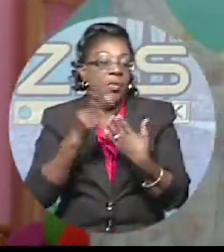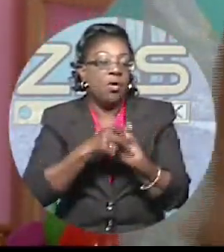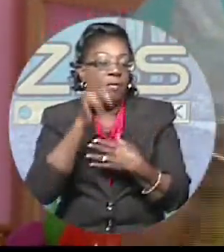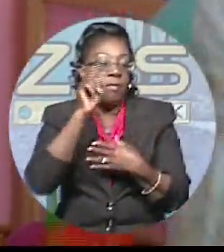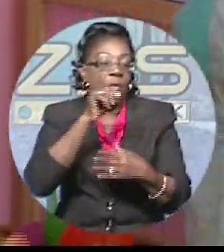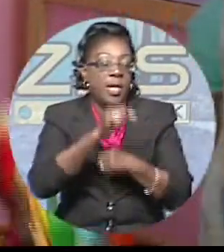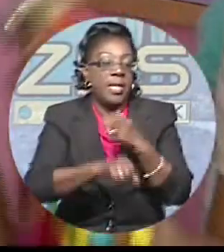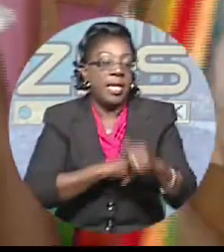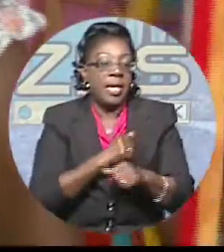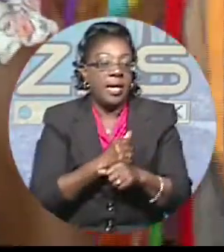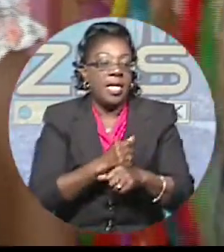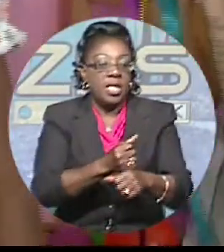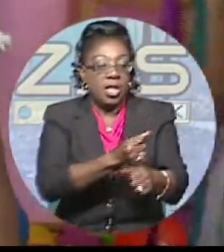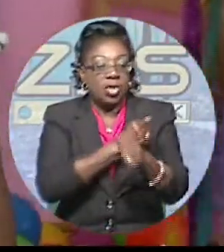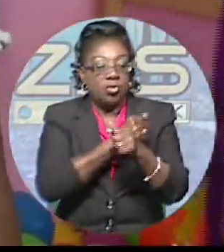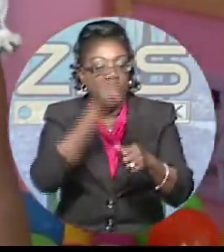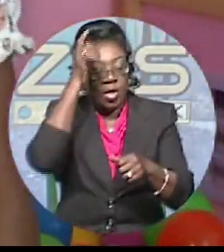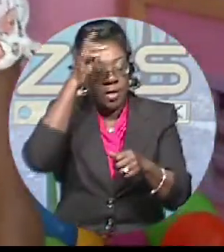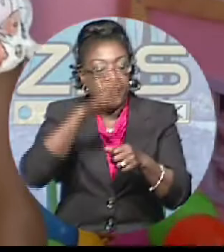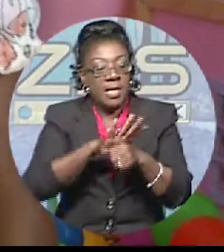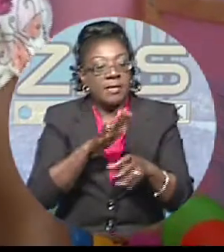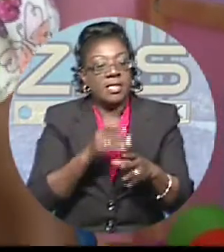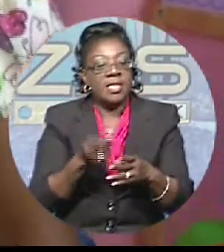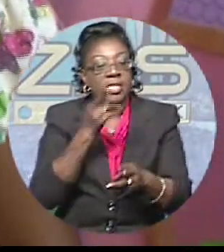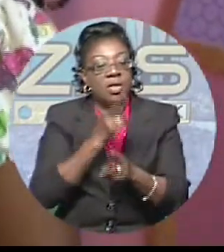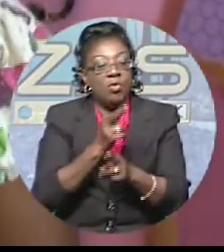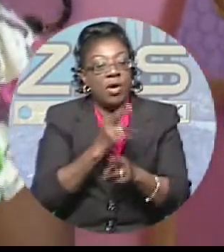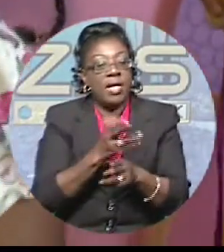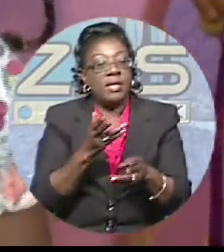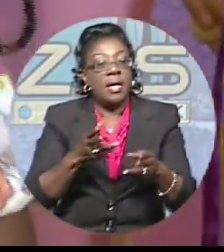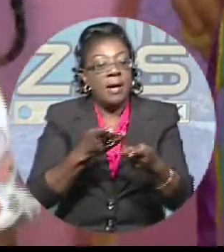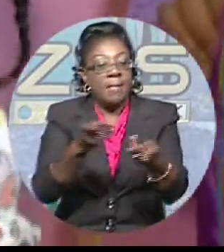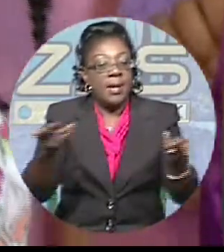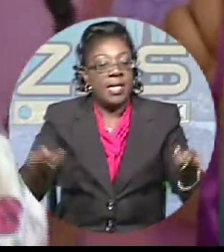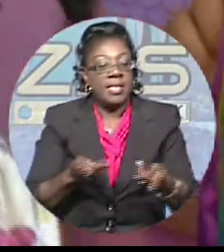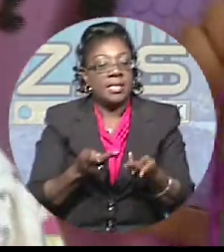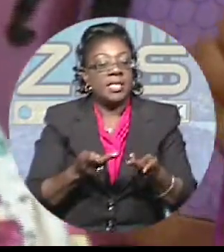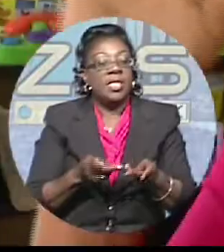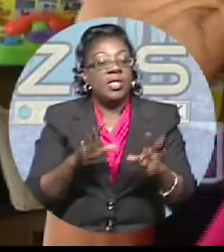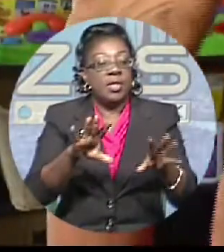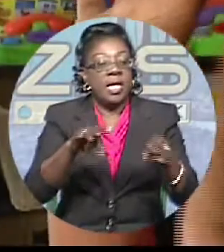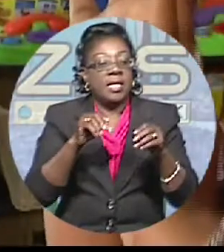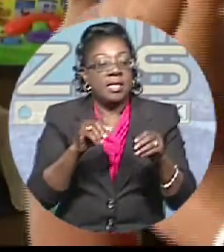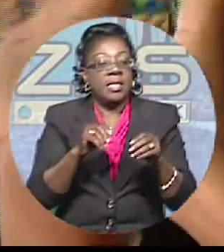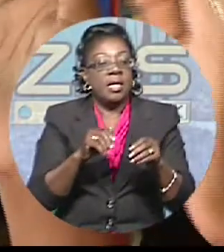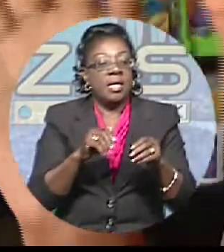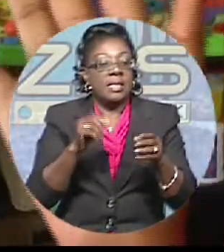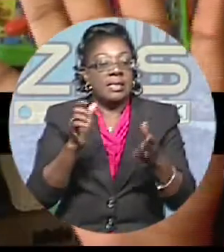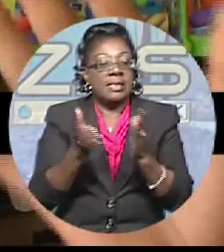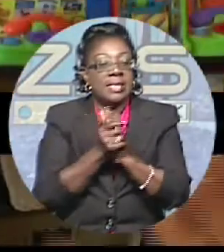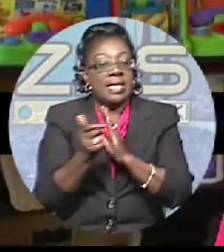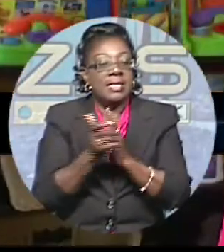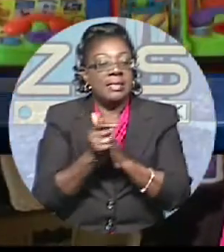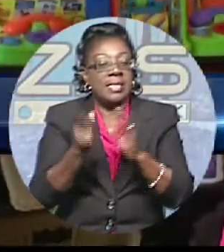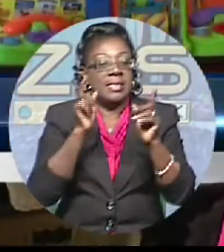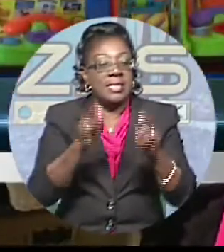and strongly believes she is in the right place to develop the skills she needs to succeed academically.